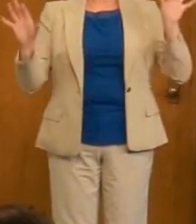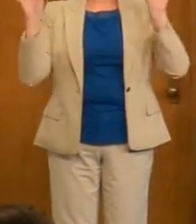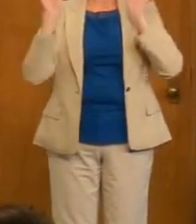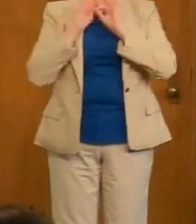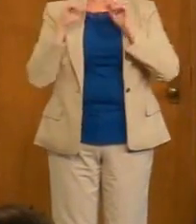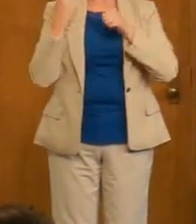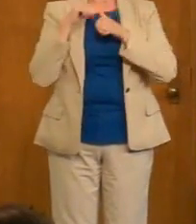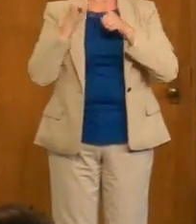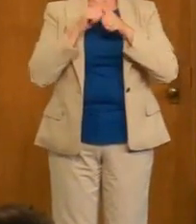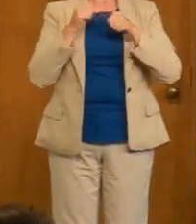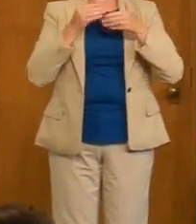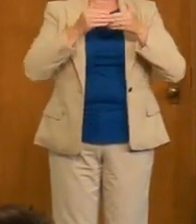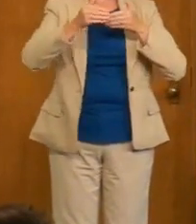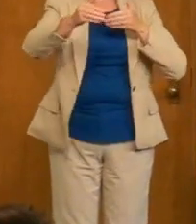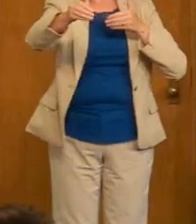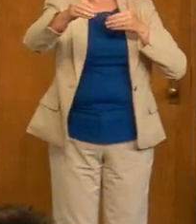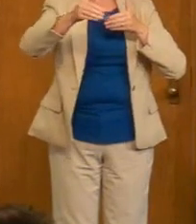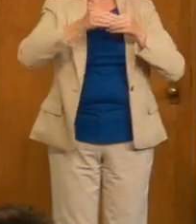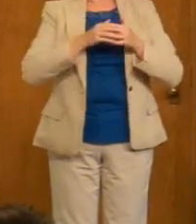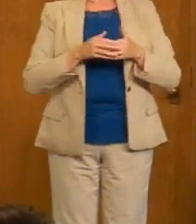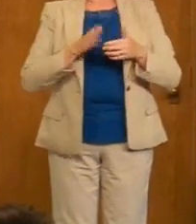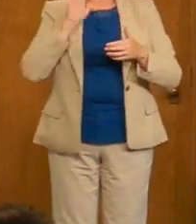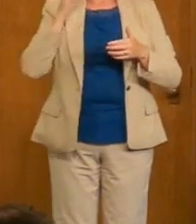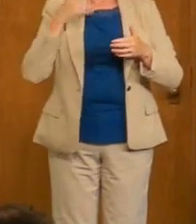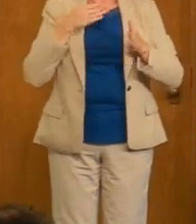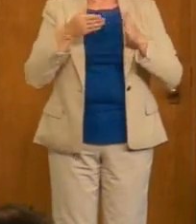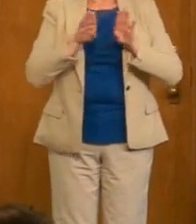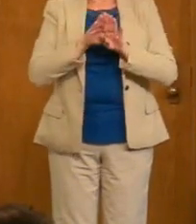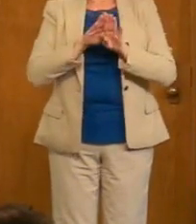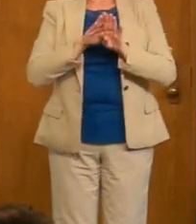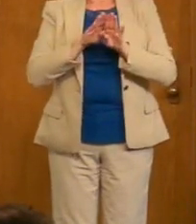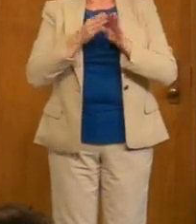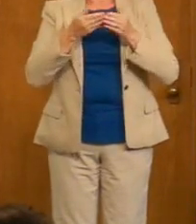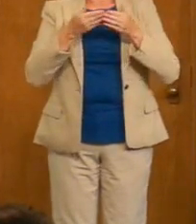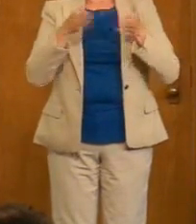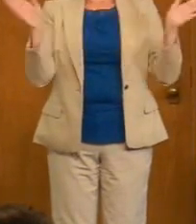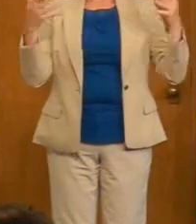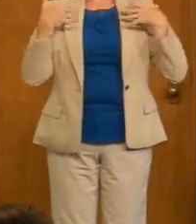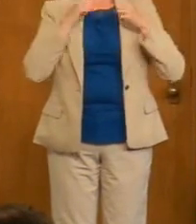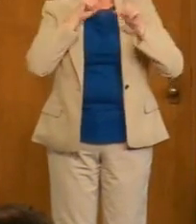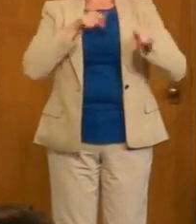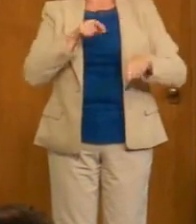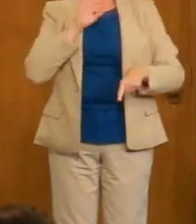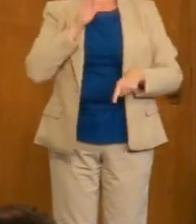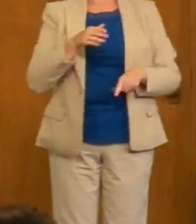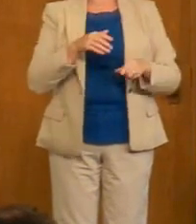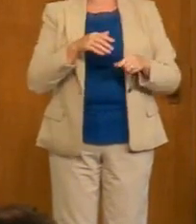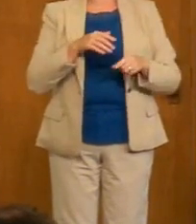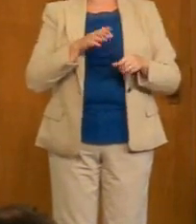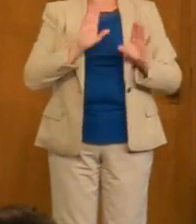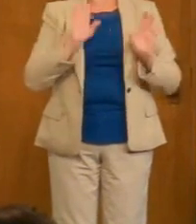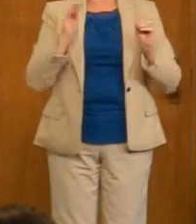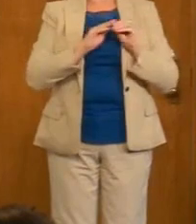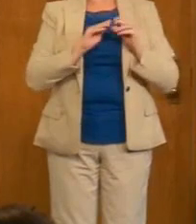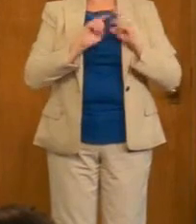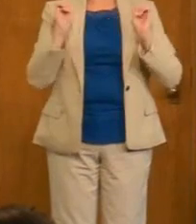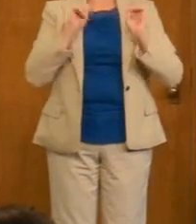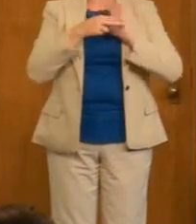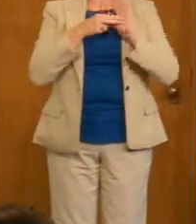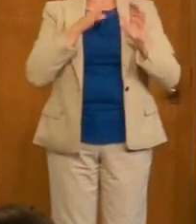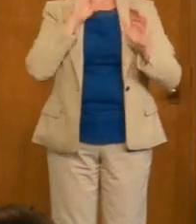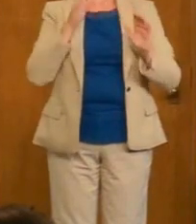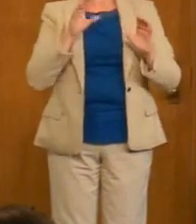Follow up, Adam? With the emergency order expiring on Sunday, what does the province have as far as mechanisms go? I know there's